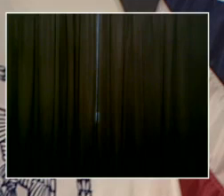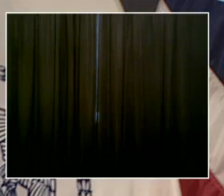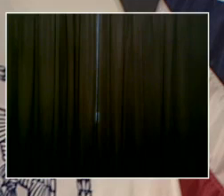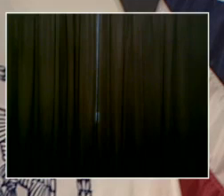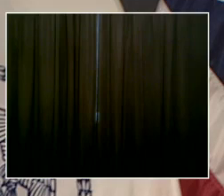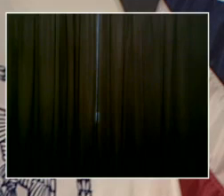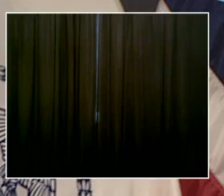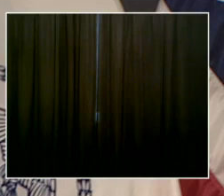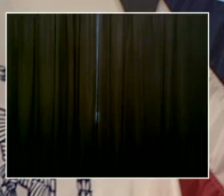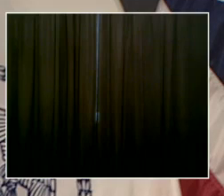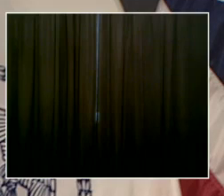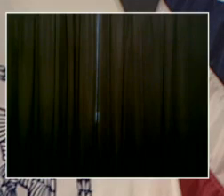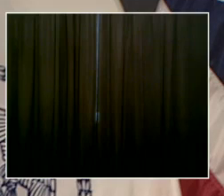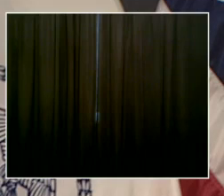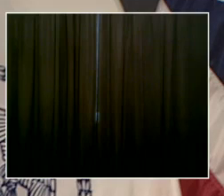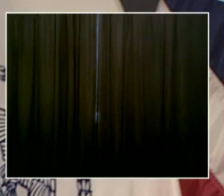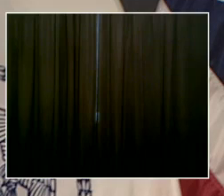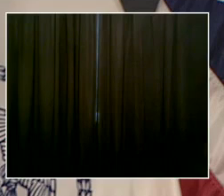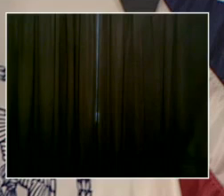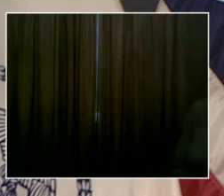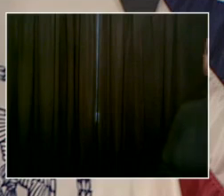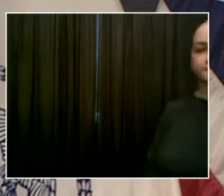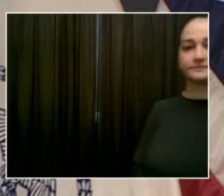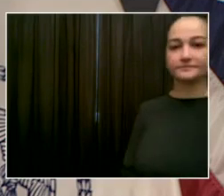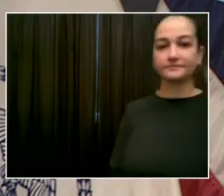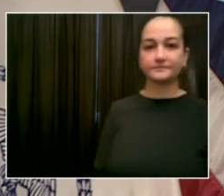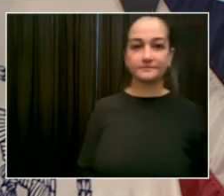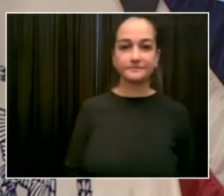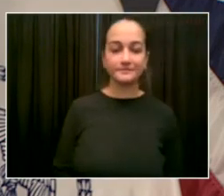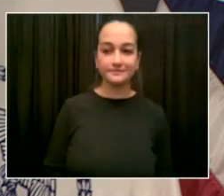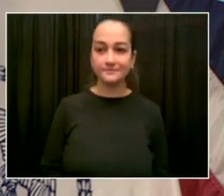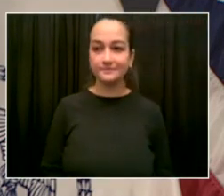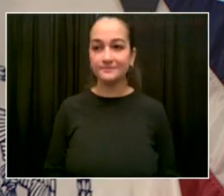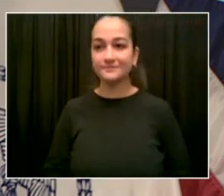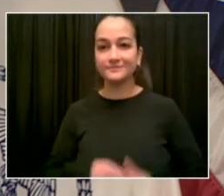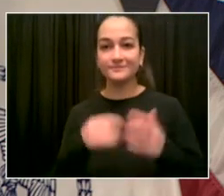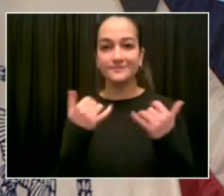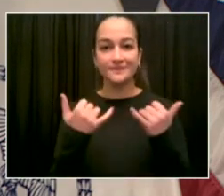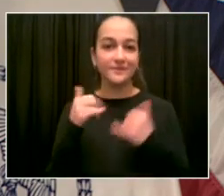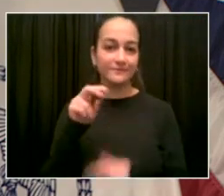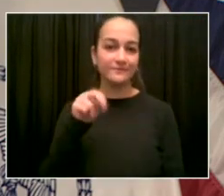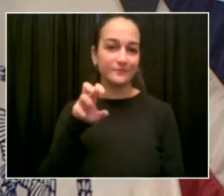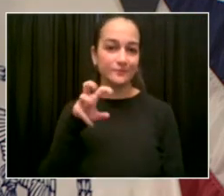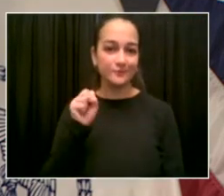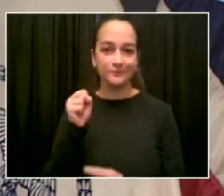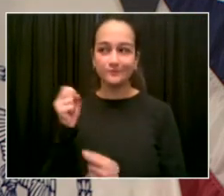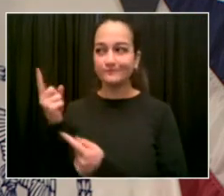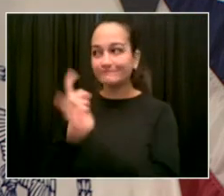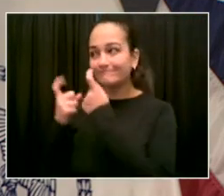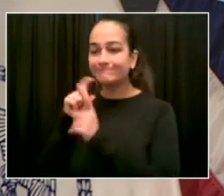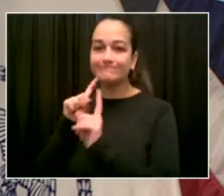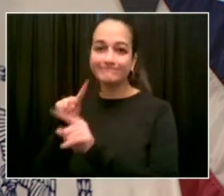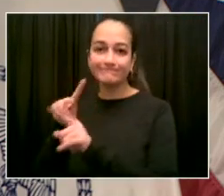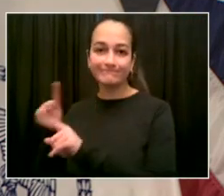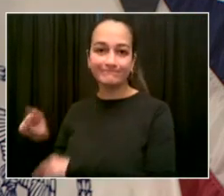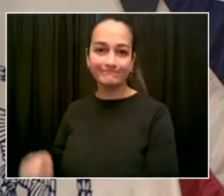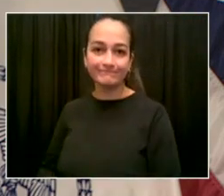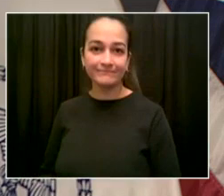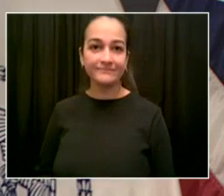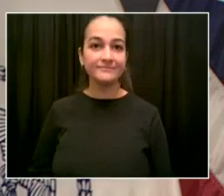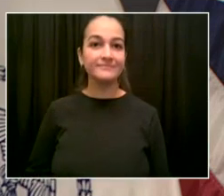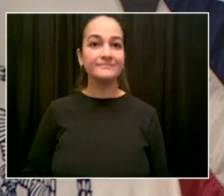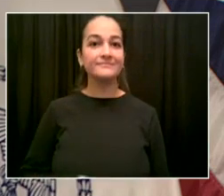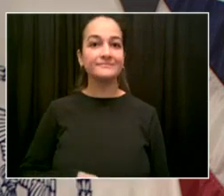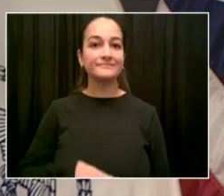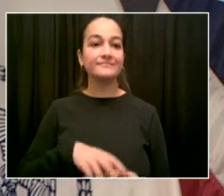colleagues in the media. Please let me know the name and outlet of each journalist. Good morning. We will now begin our Q